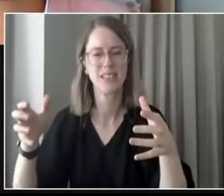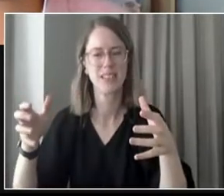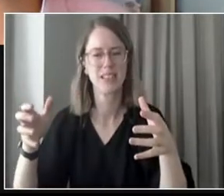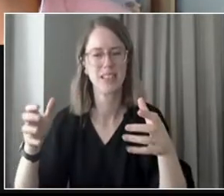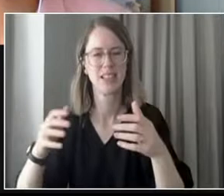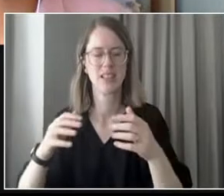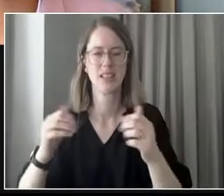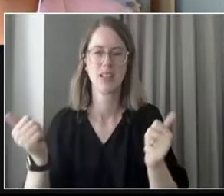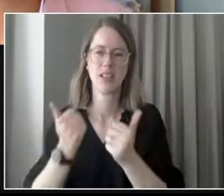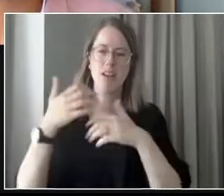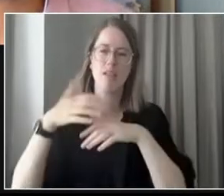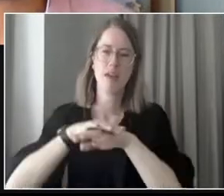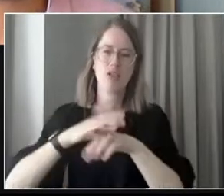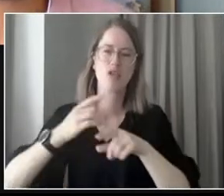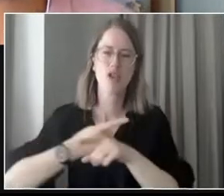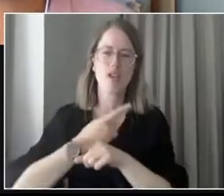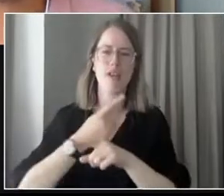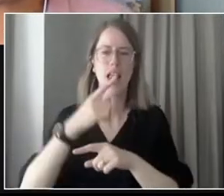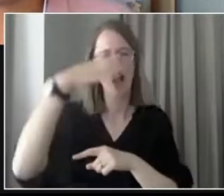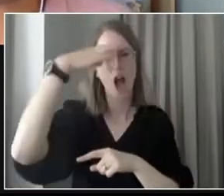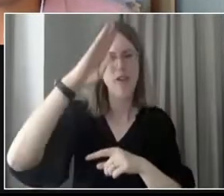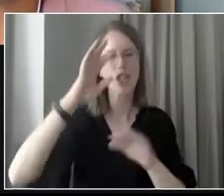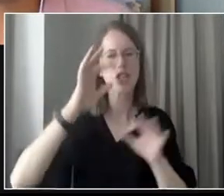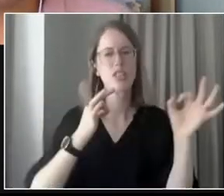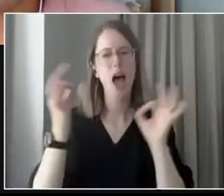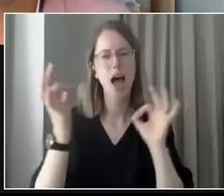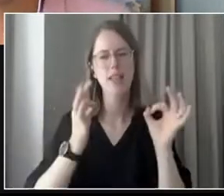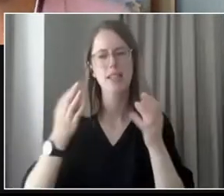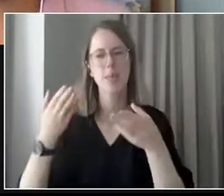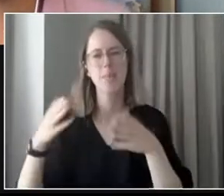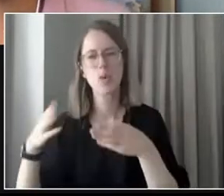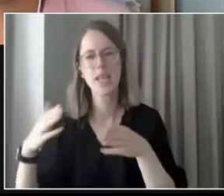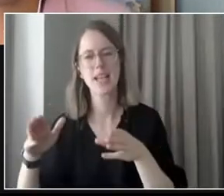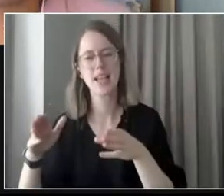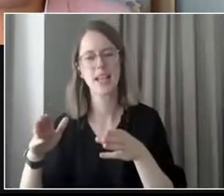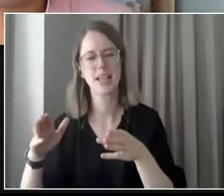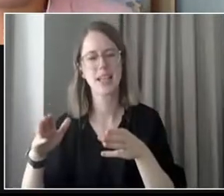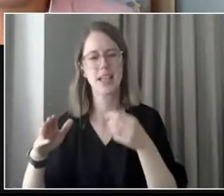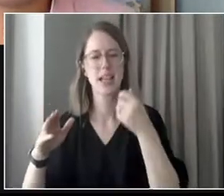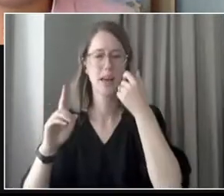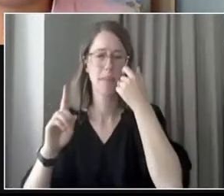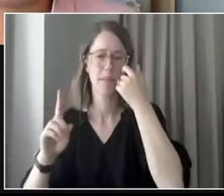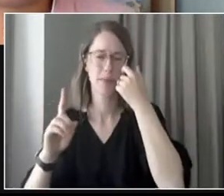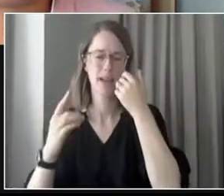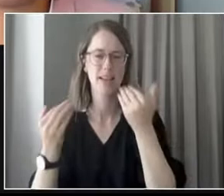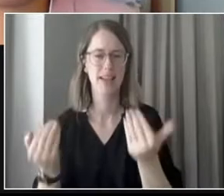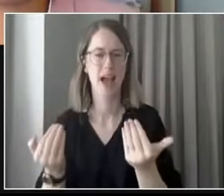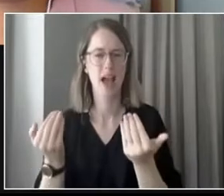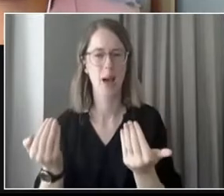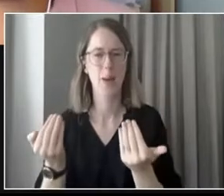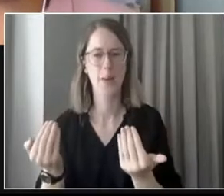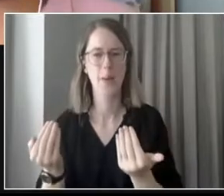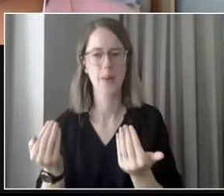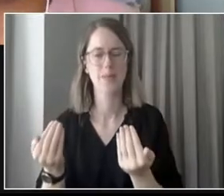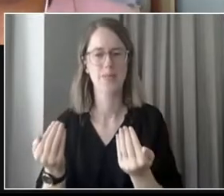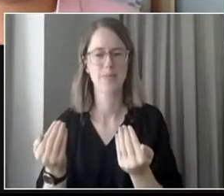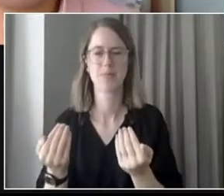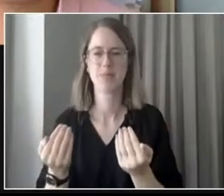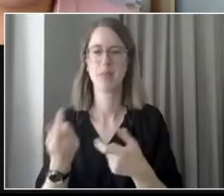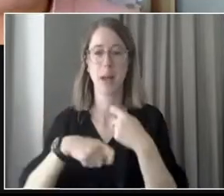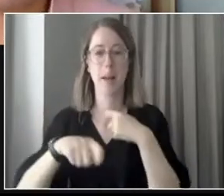crossover things, Irish dance or all kinds of things, but Irish music, but it's now like solidly